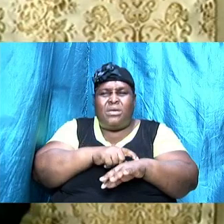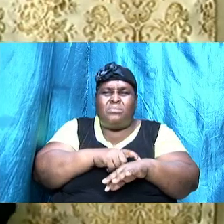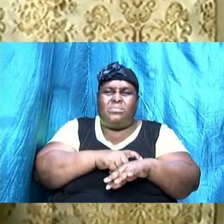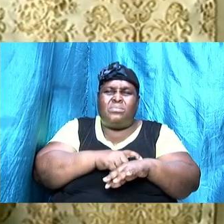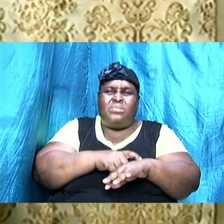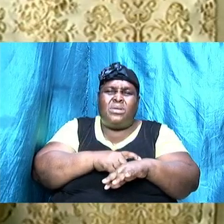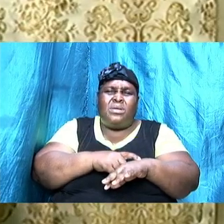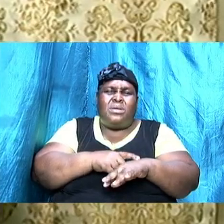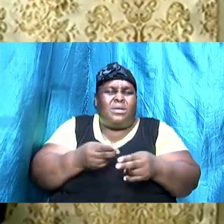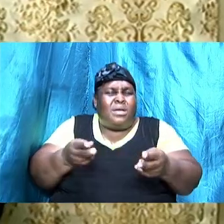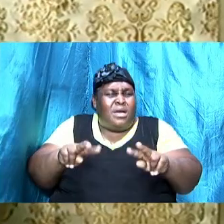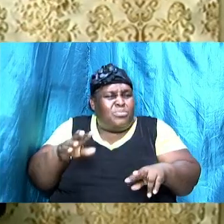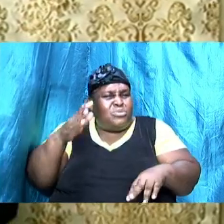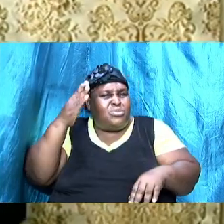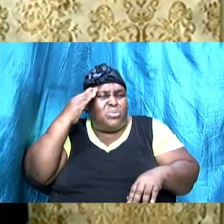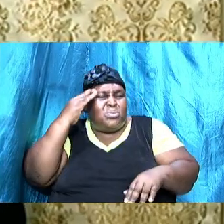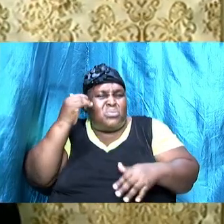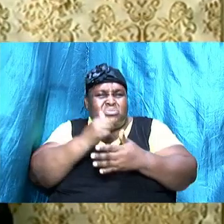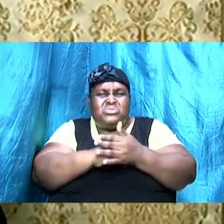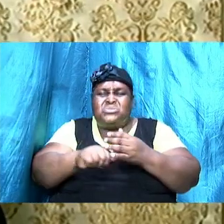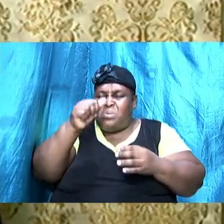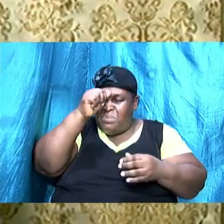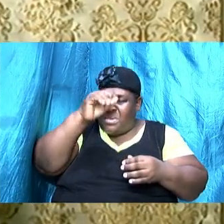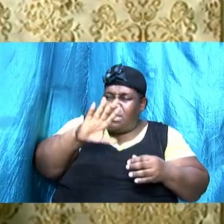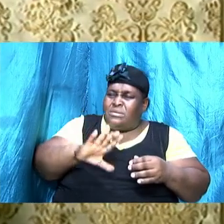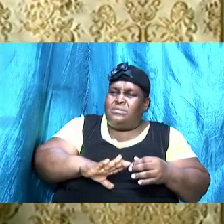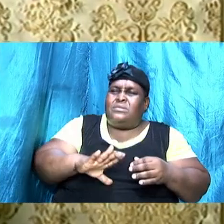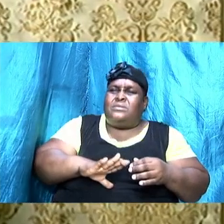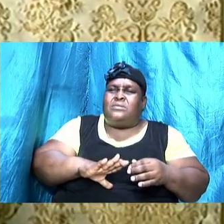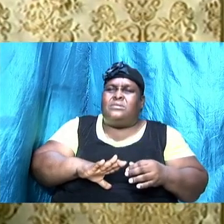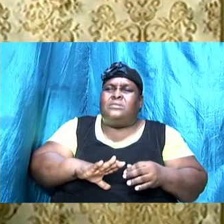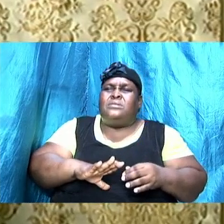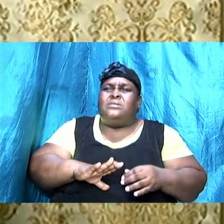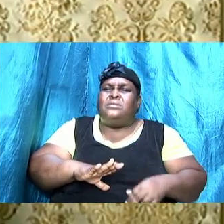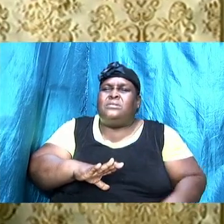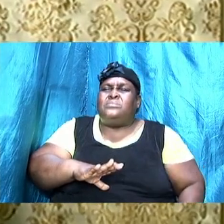are some men that are,